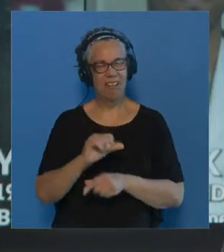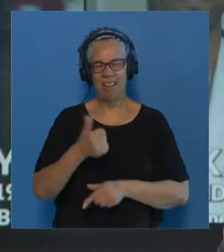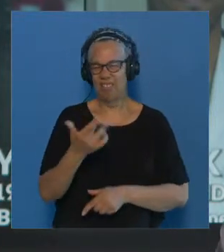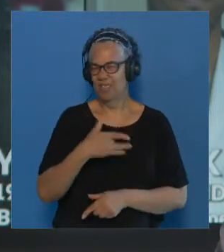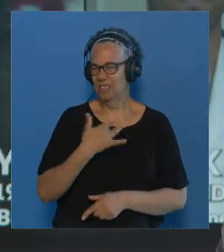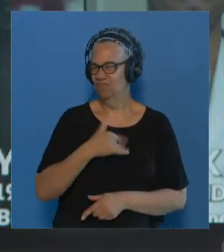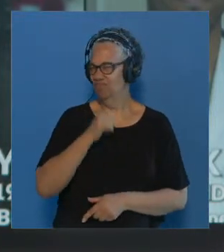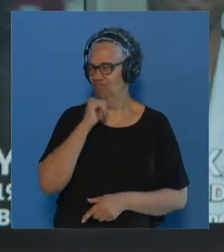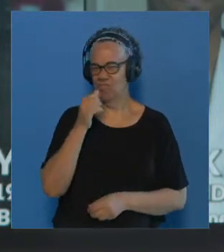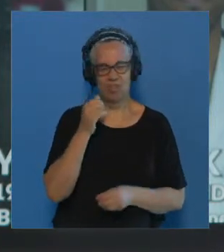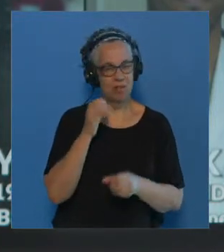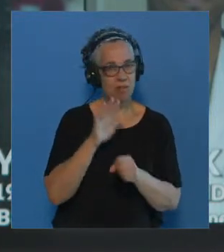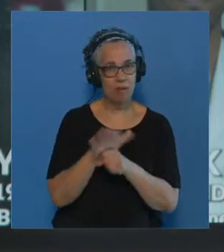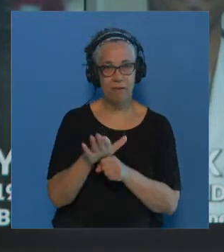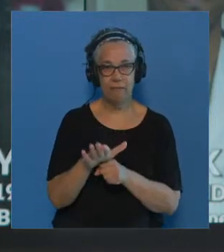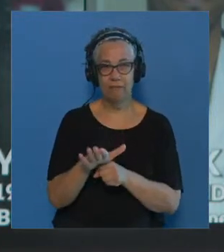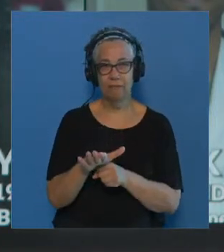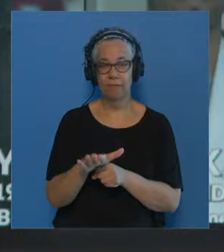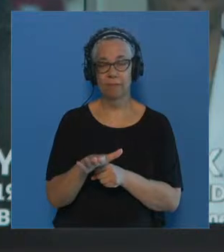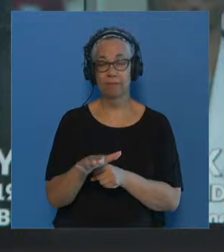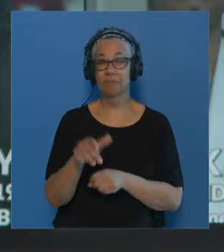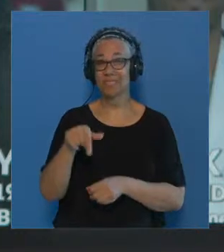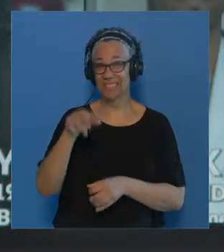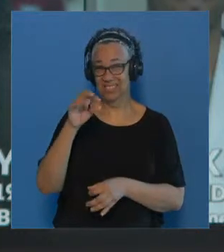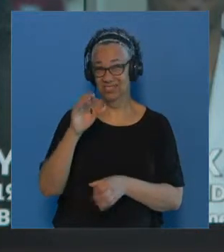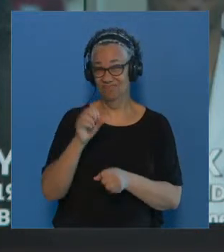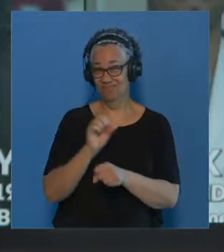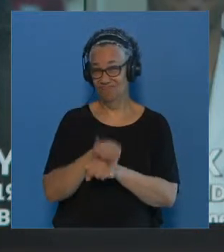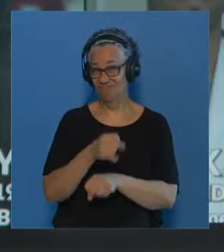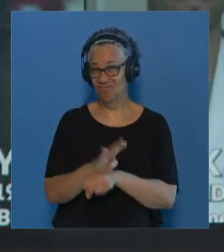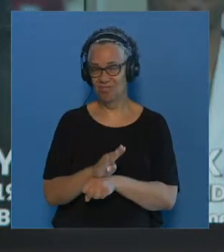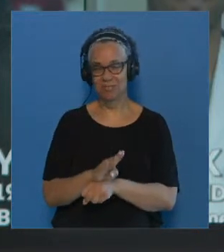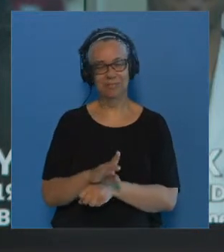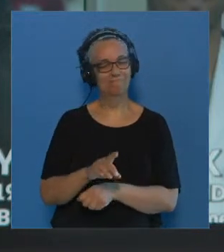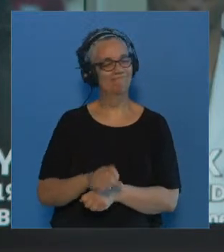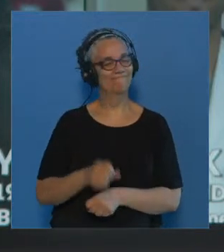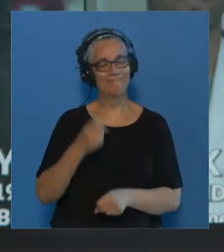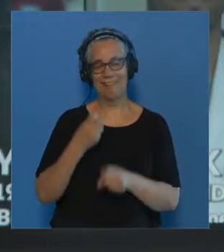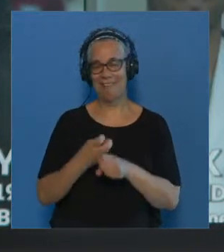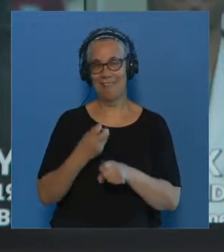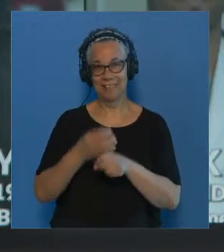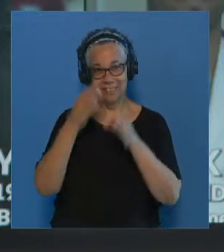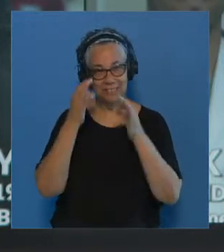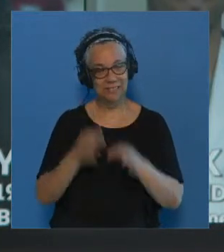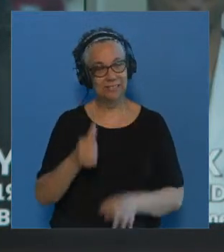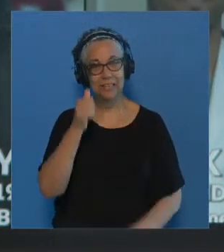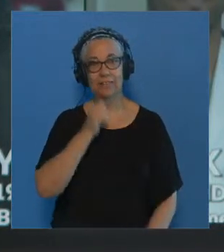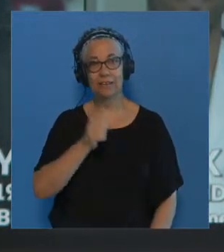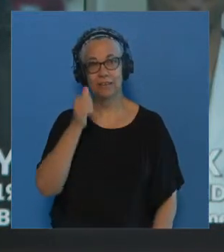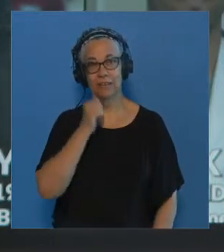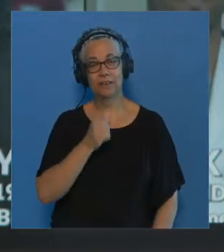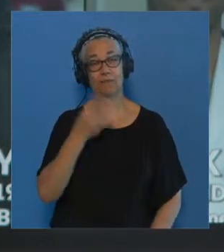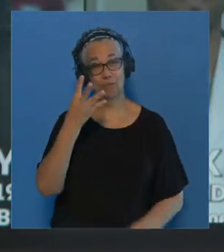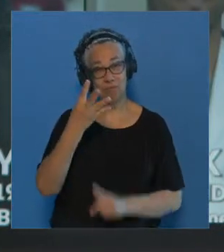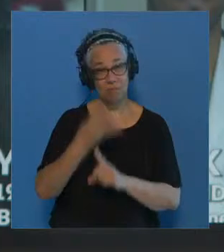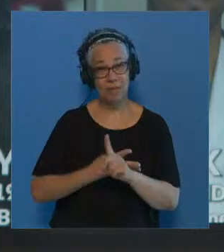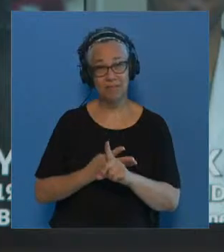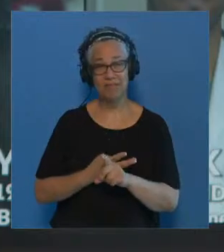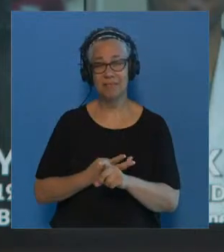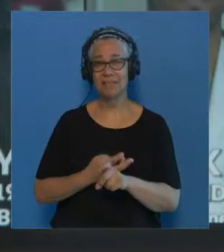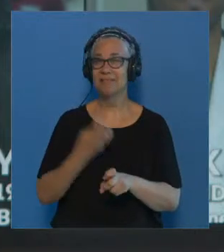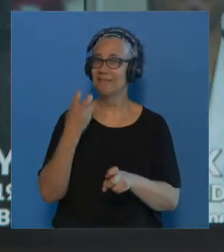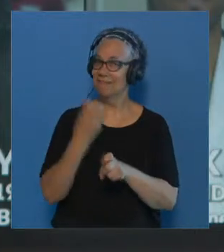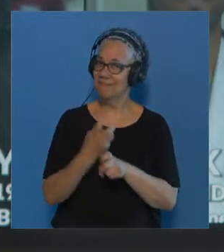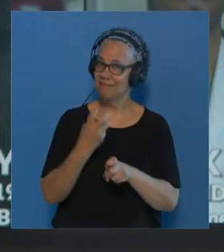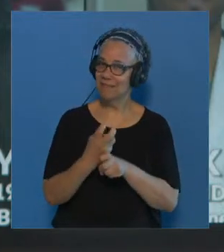far enough. This job requires me to make tough decisions every day, and over the past 4 months, the tough decisions